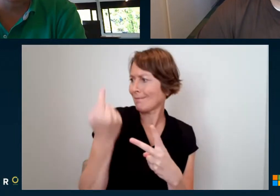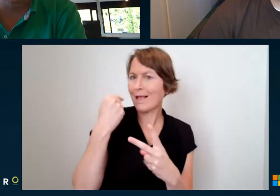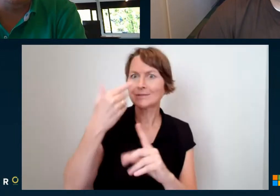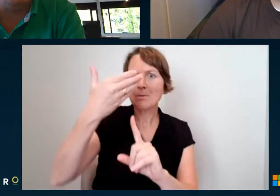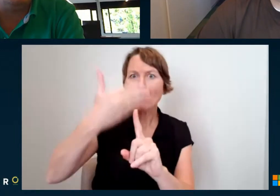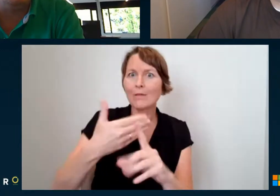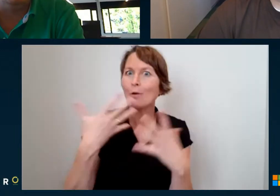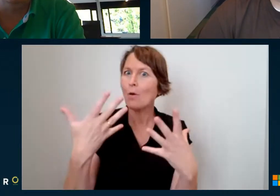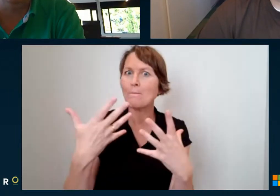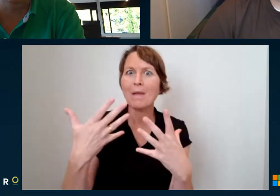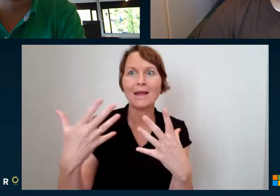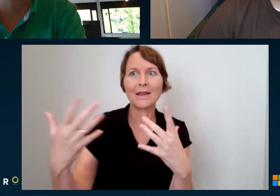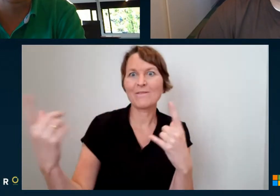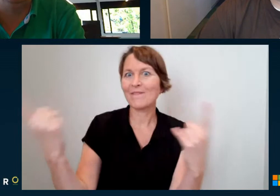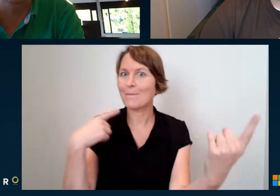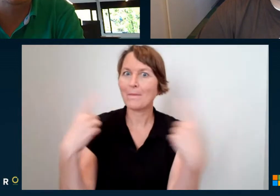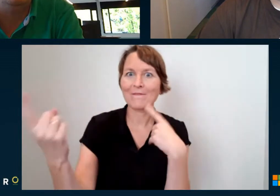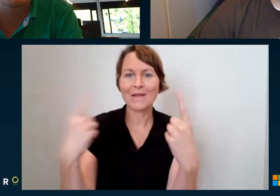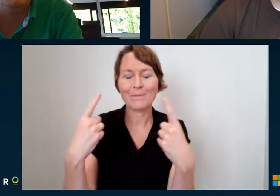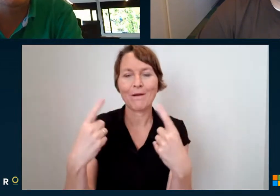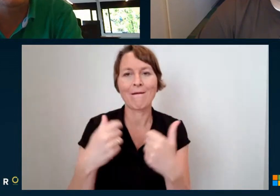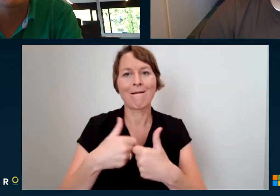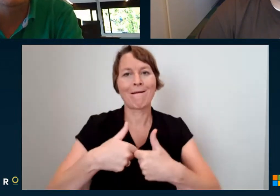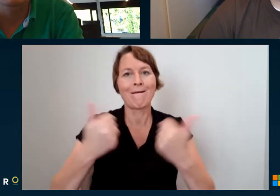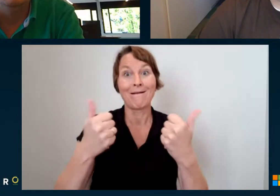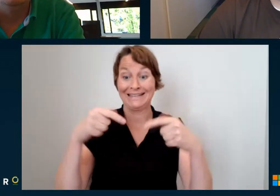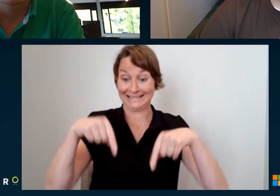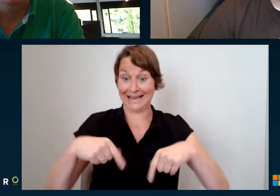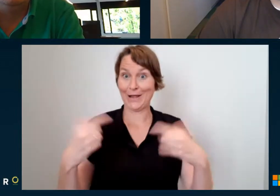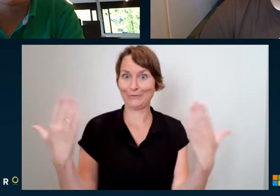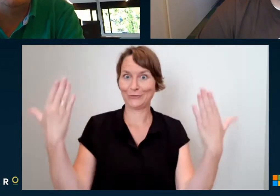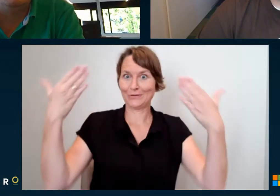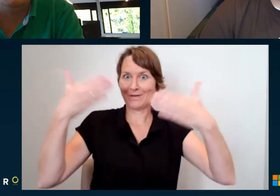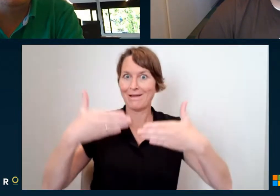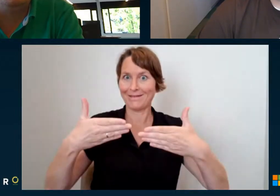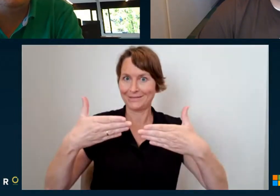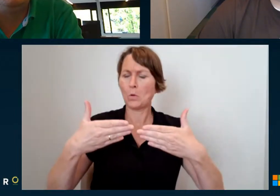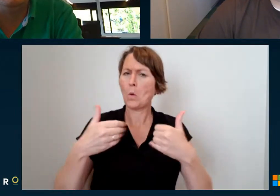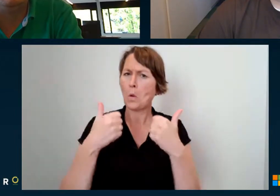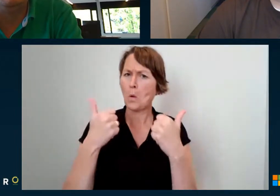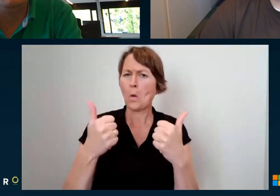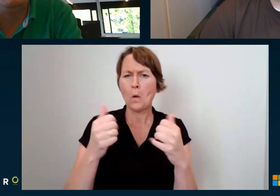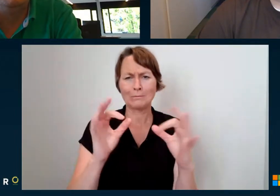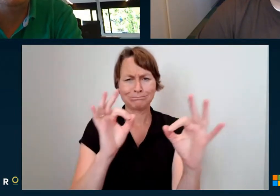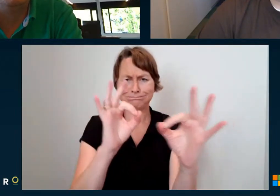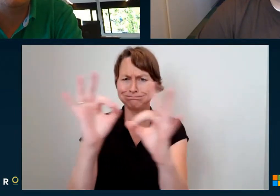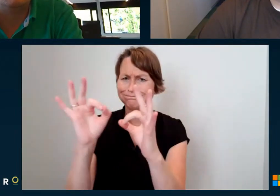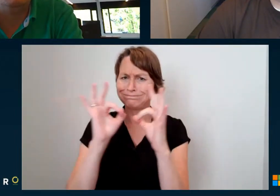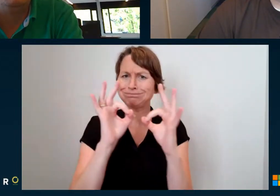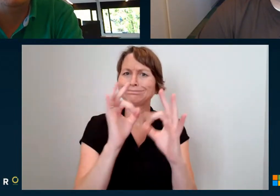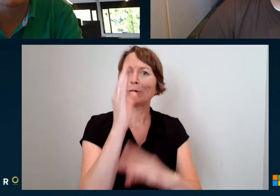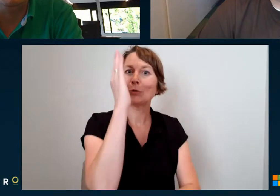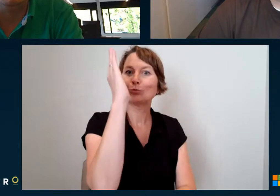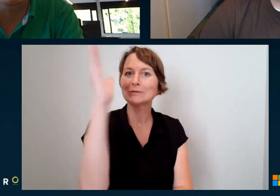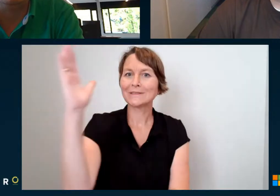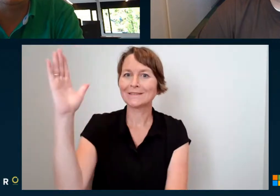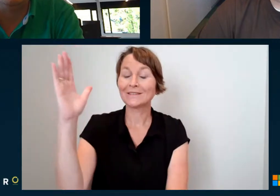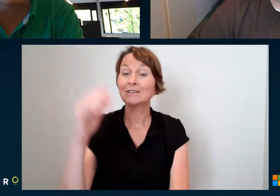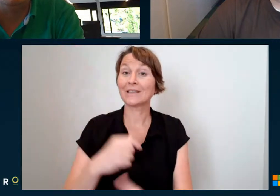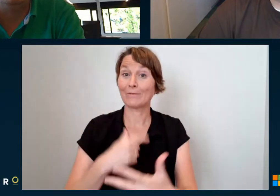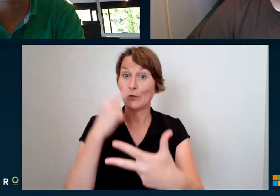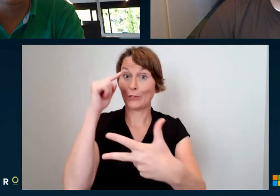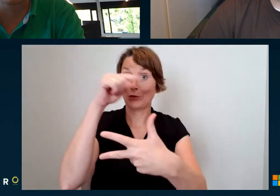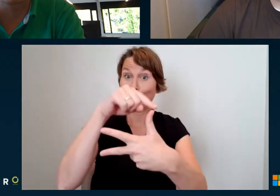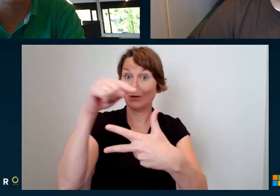I think we have an amazing lineup for you again this month. Tonight, we have 3 sessions for you. We start with a